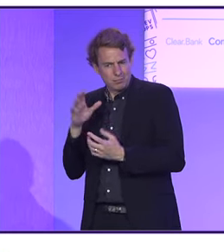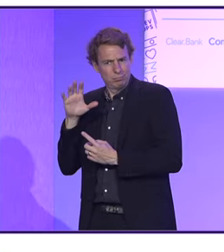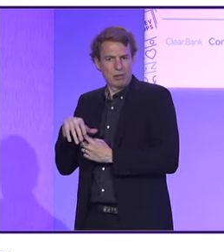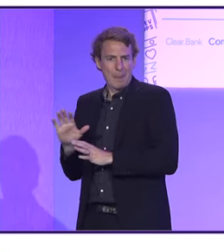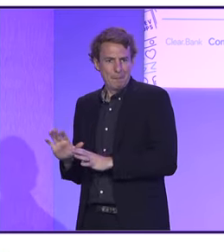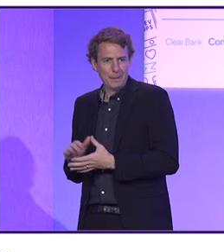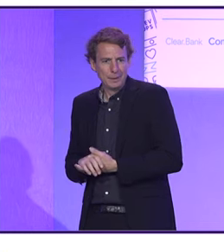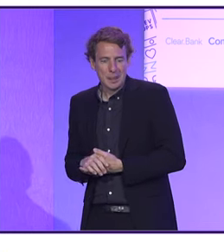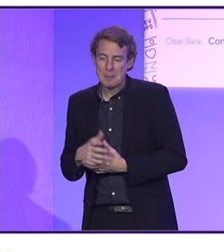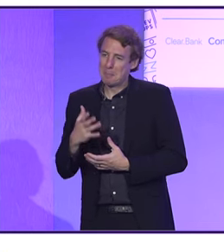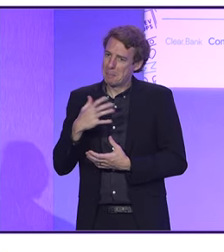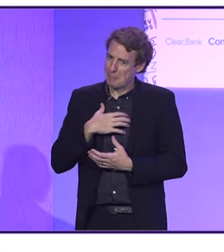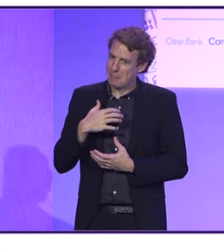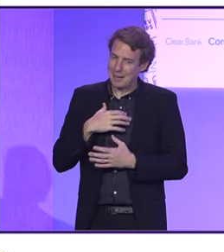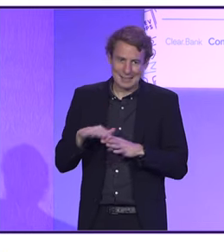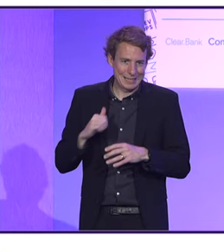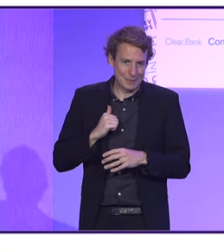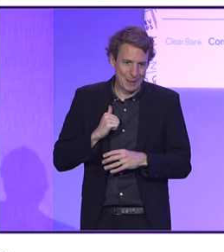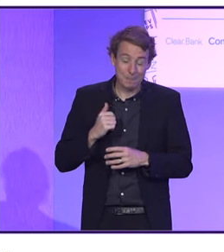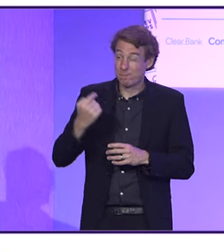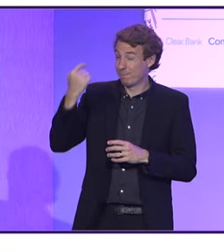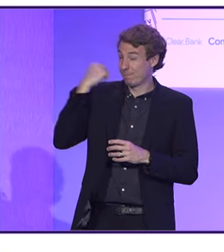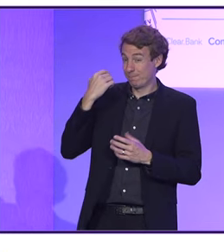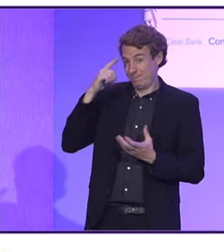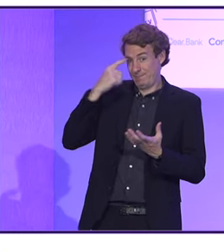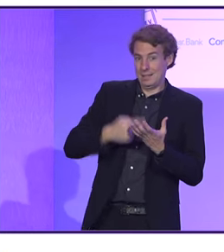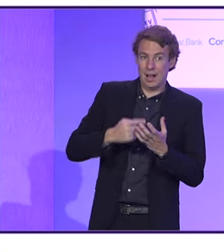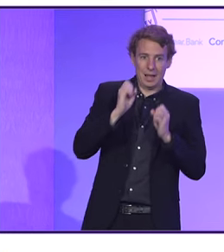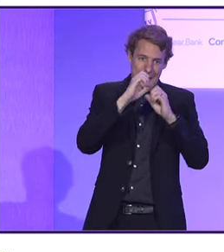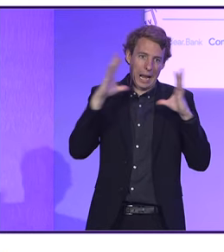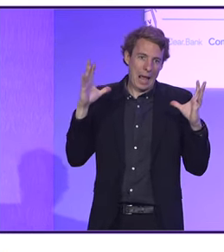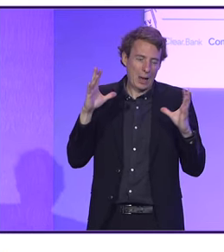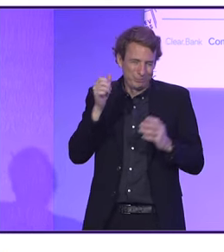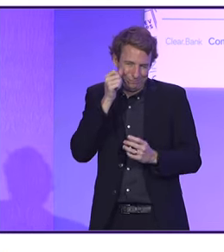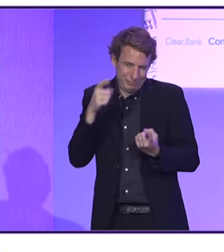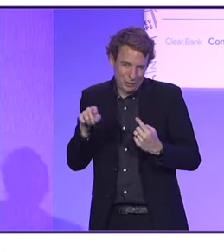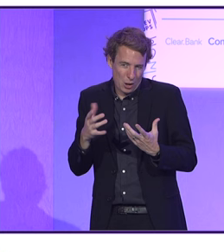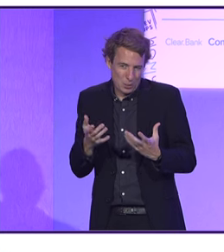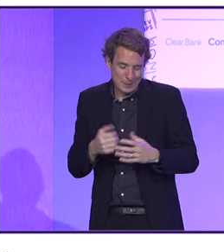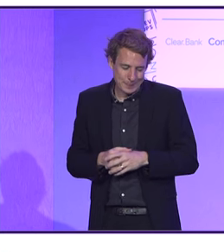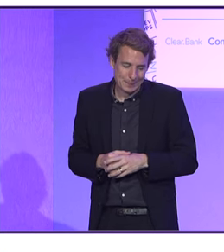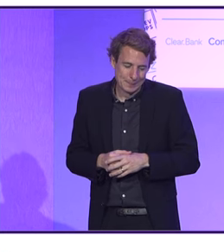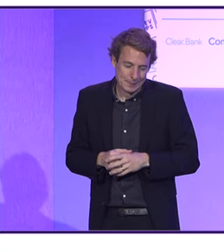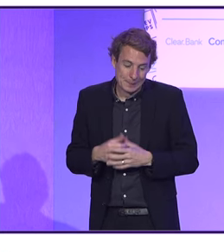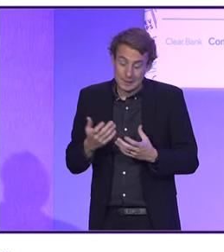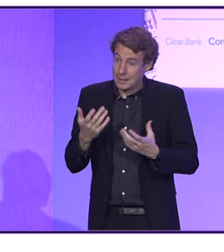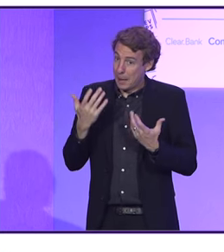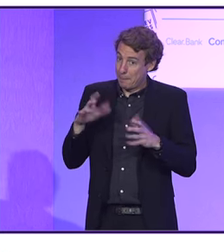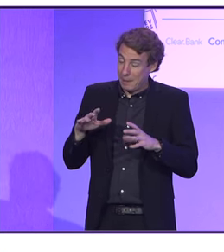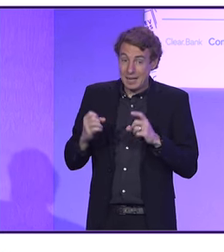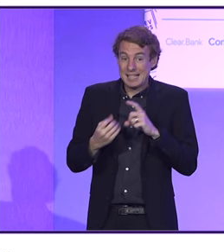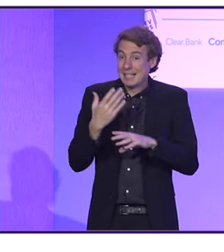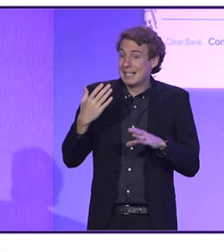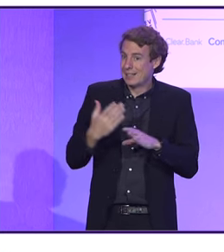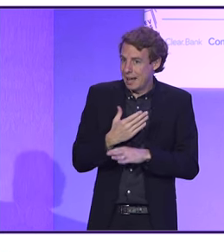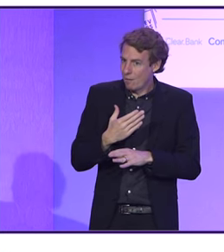expected. We went for cloud, as possibly most people know. And the team had a number of, I think, really good DevOps principles,